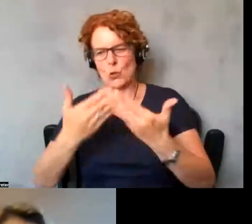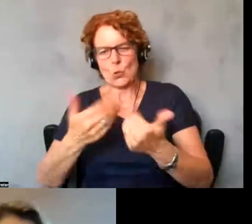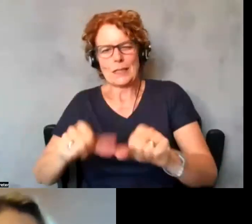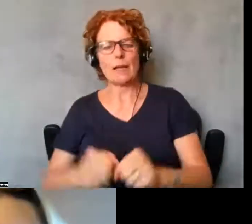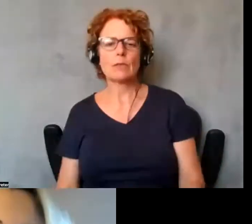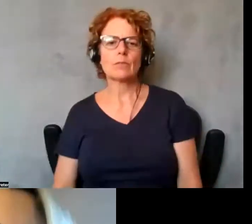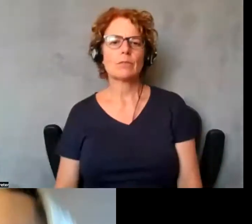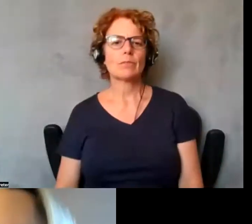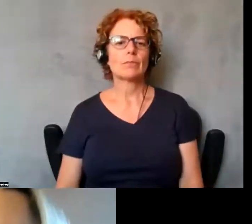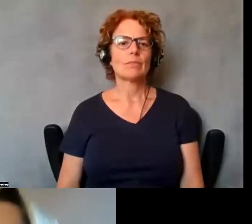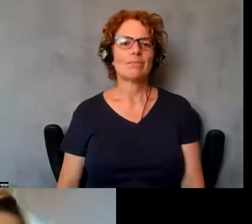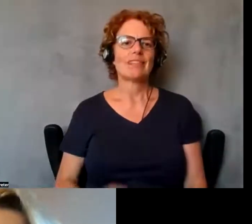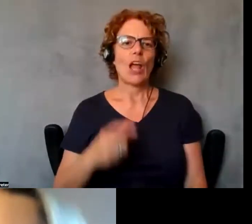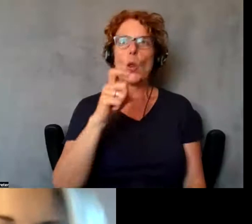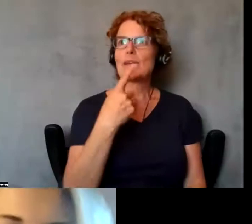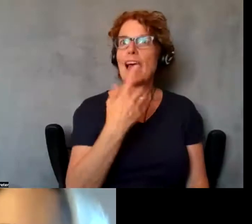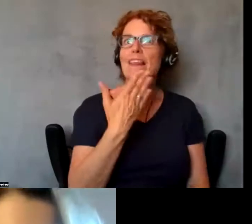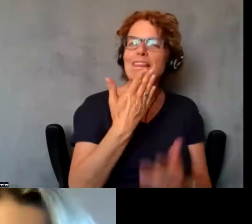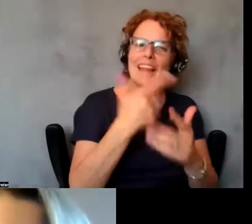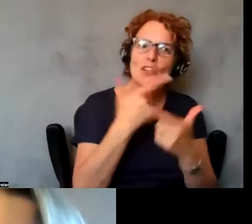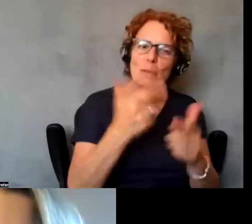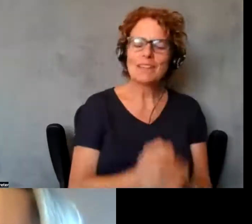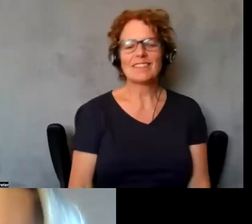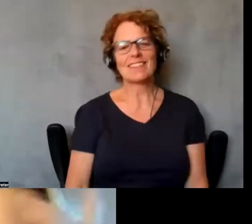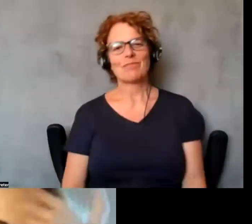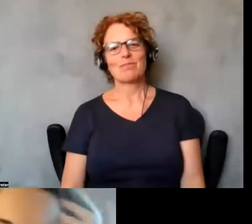Thank you, Maria. An ever-growing list for you.